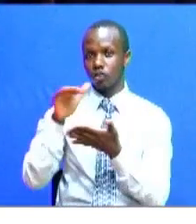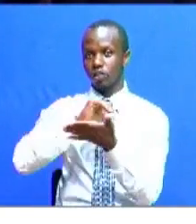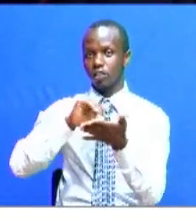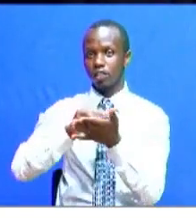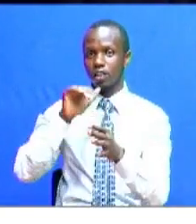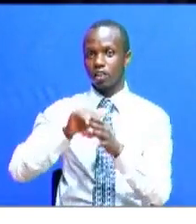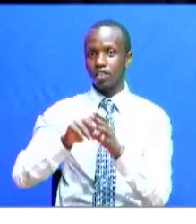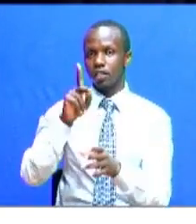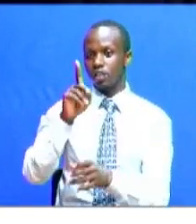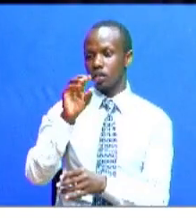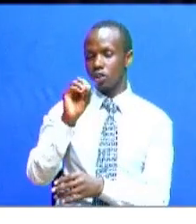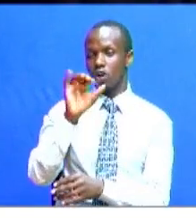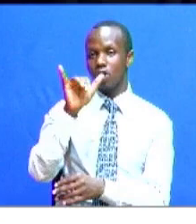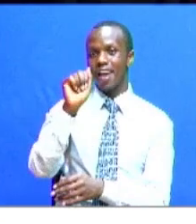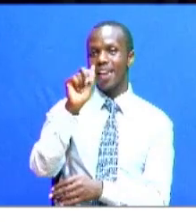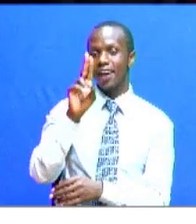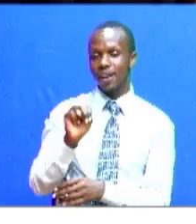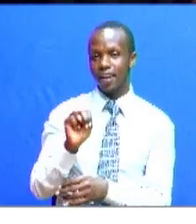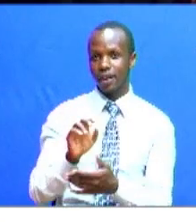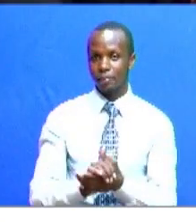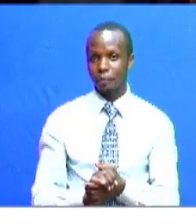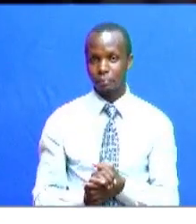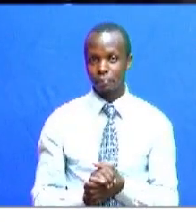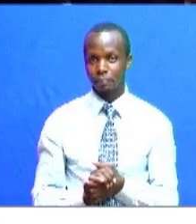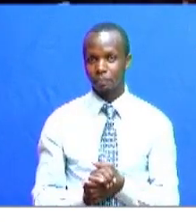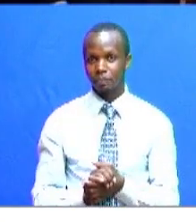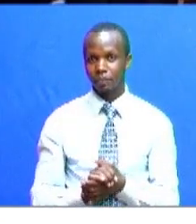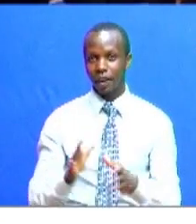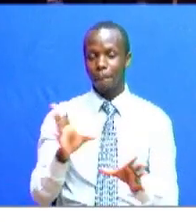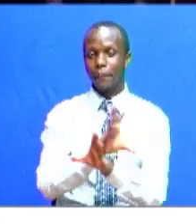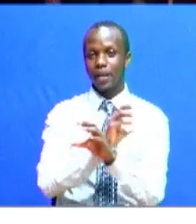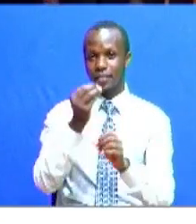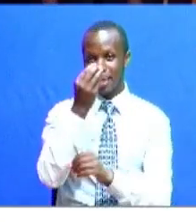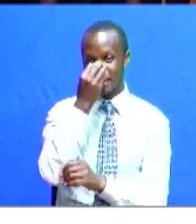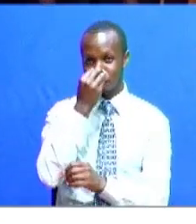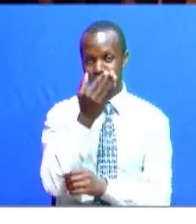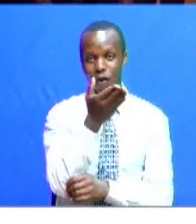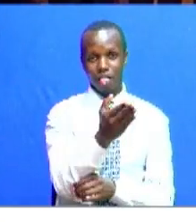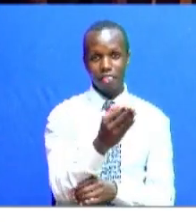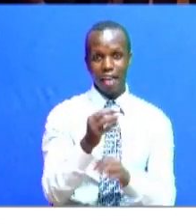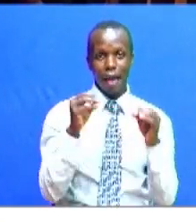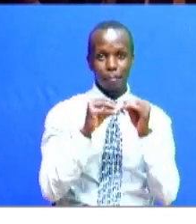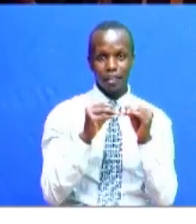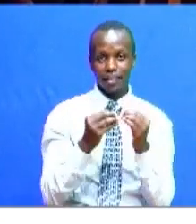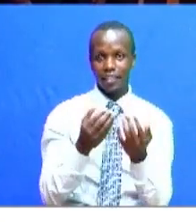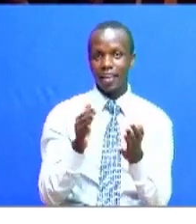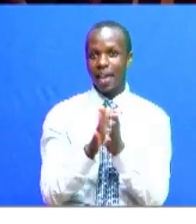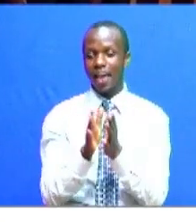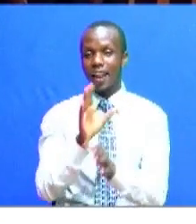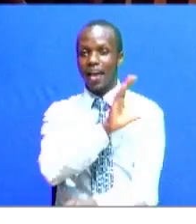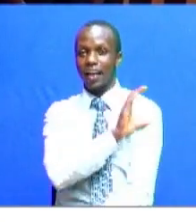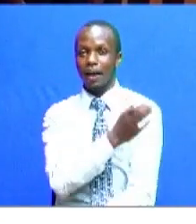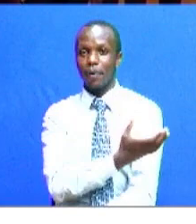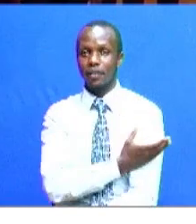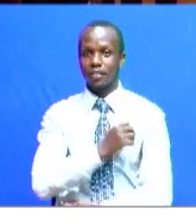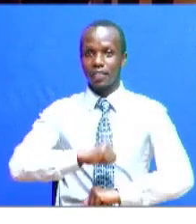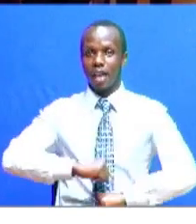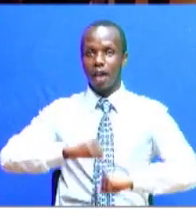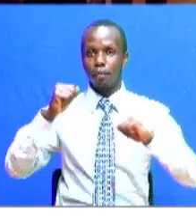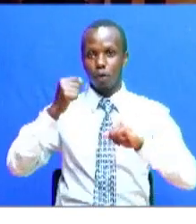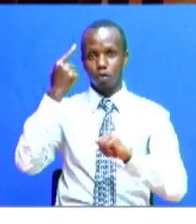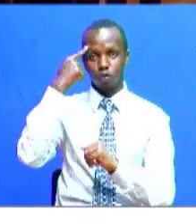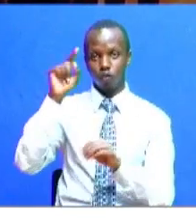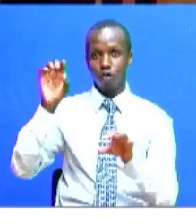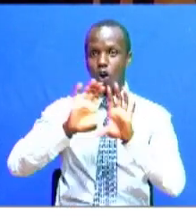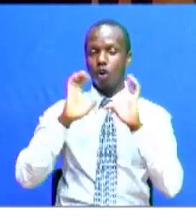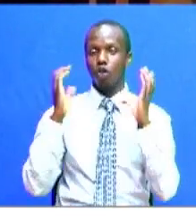Goyang. As for the delegates, President Ruto attended the summit in his capacity as the chairperson of the Committee